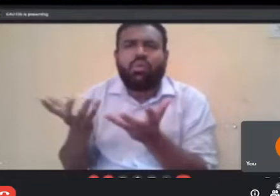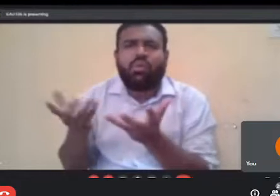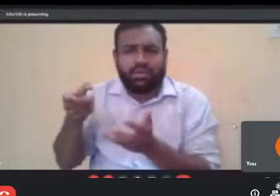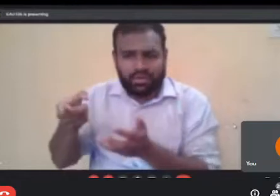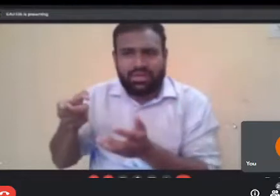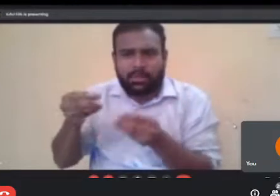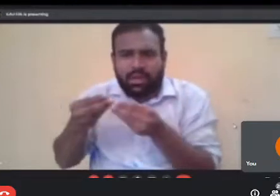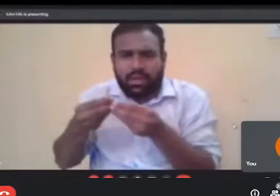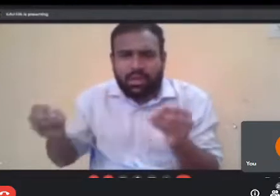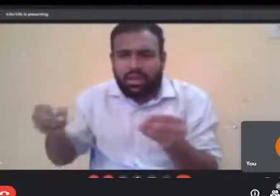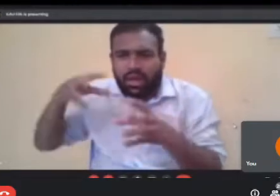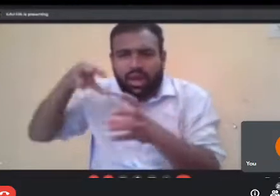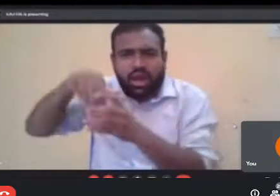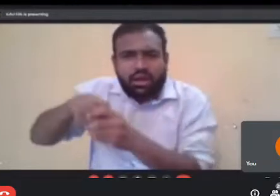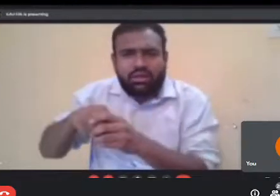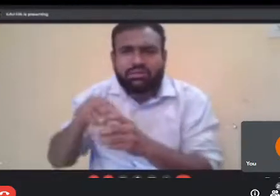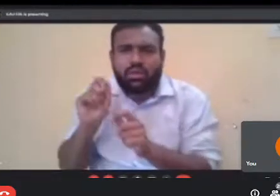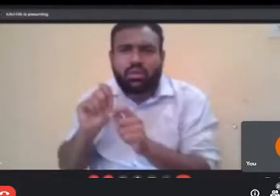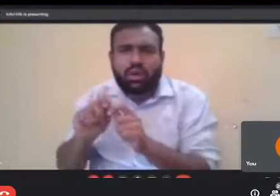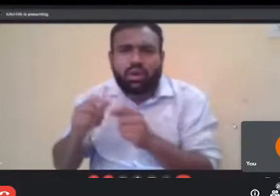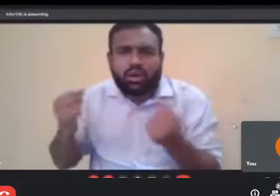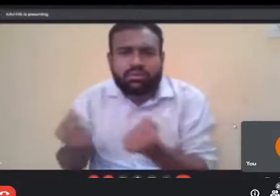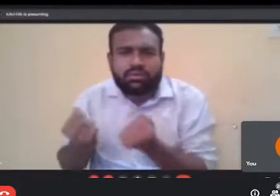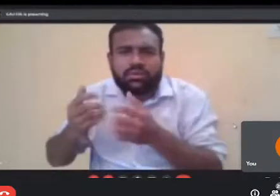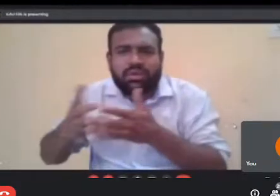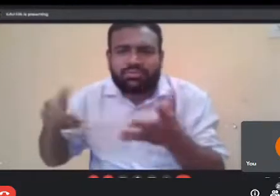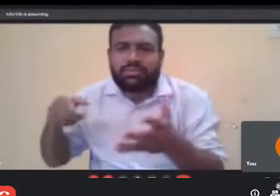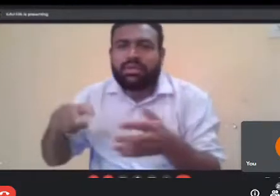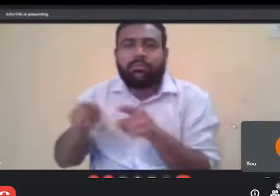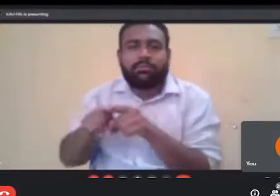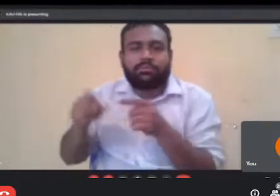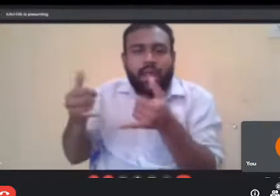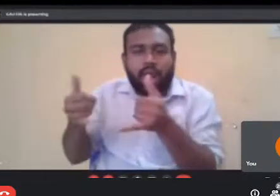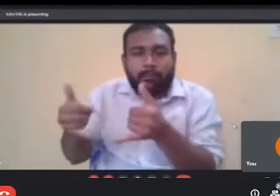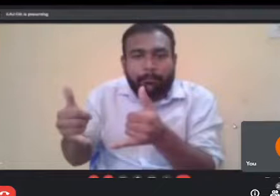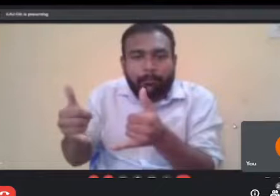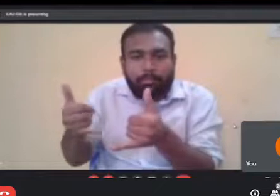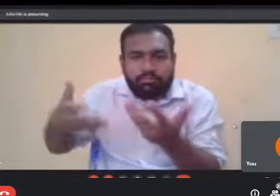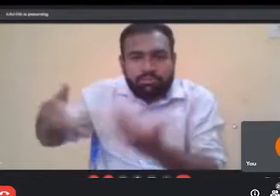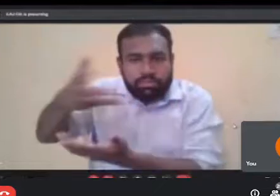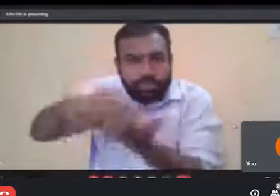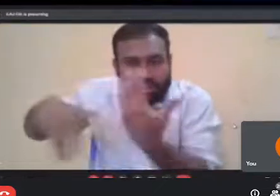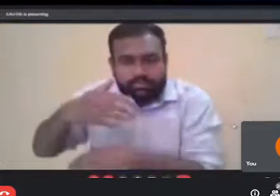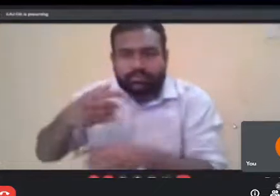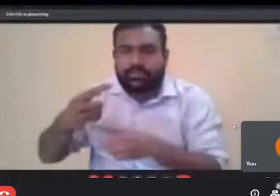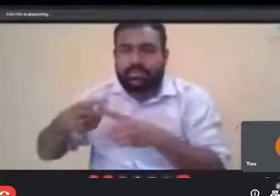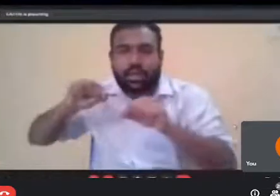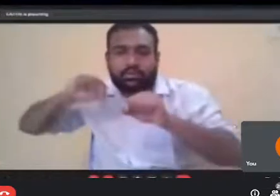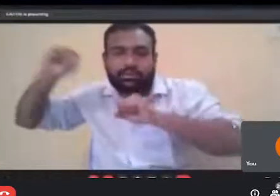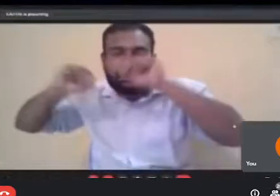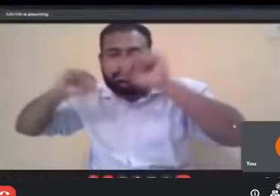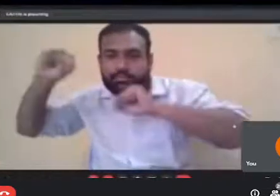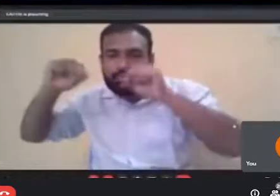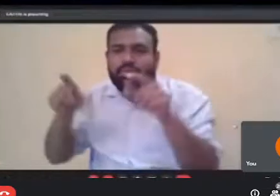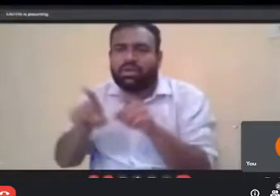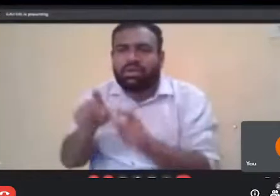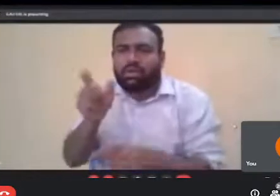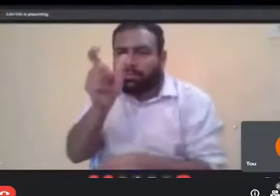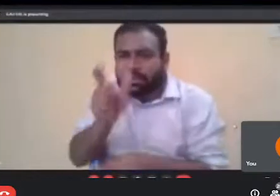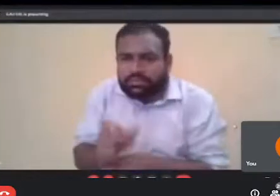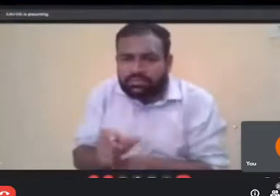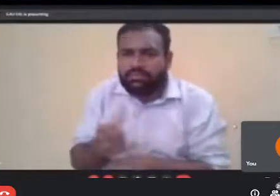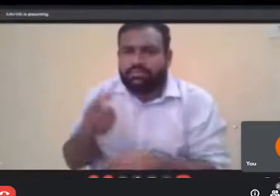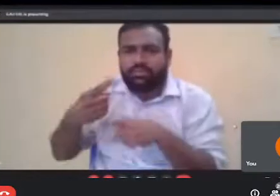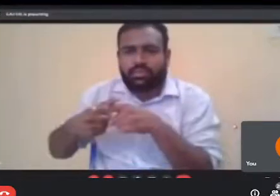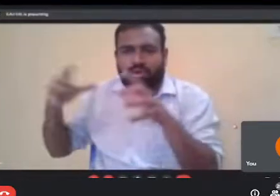how we are going to explain them, and how, where, what the things is going on, like some example of game, different exercise, or maybe